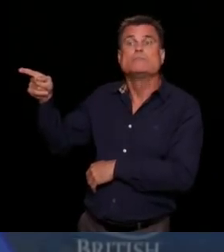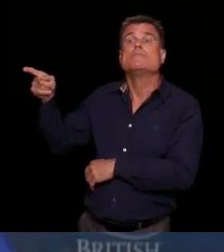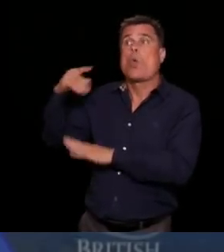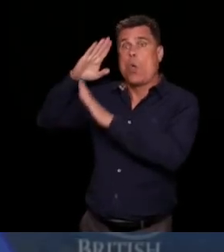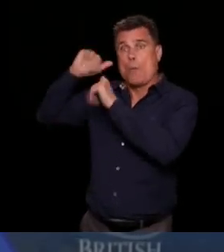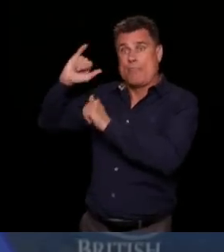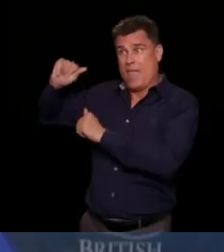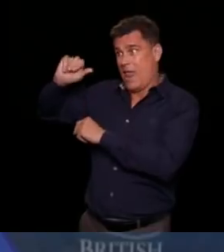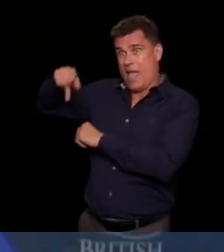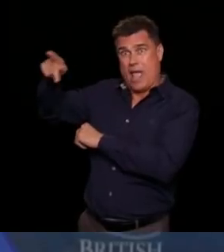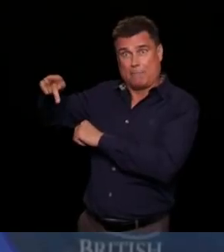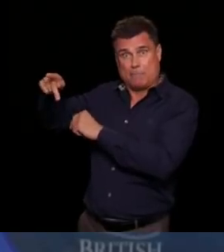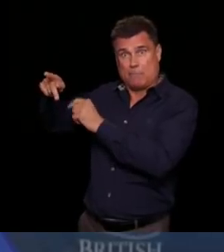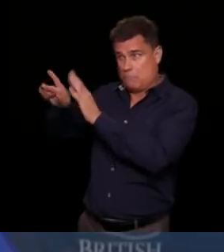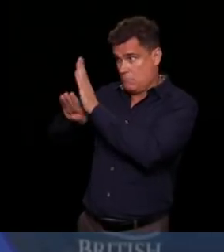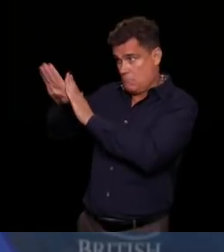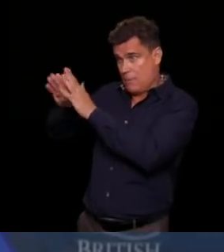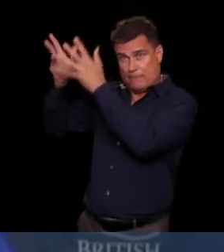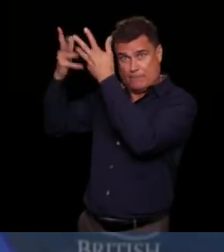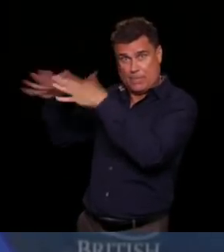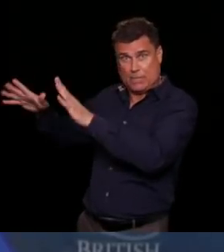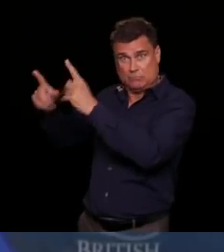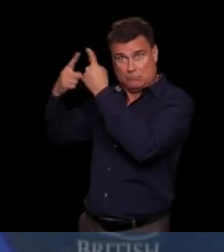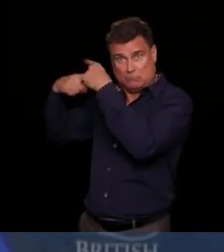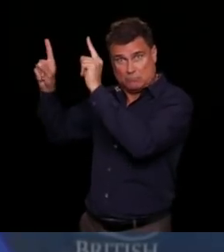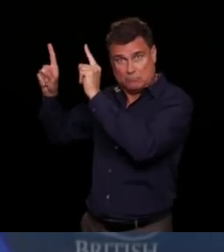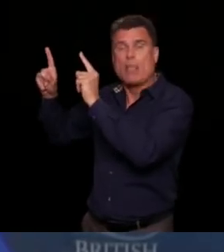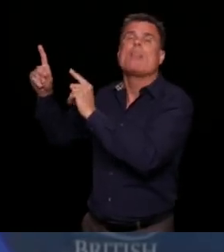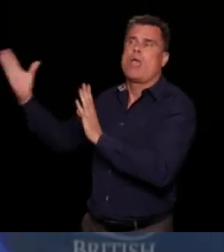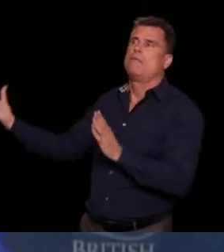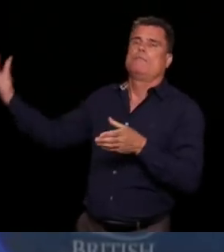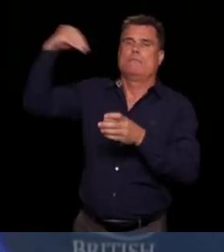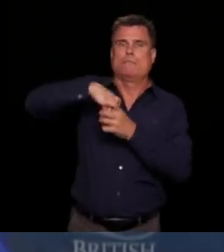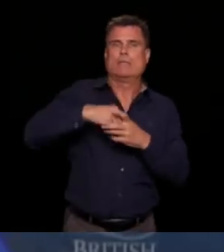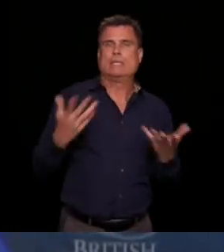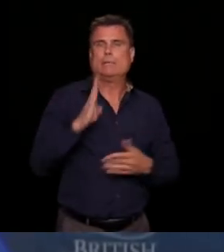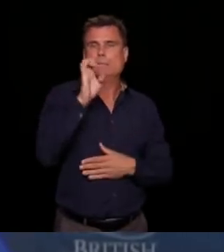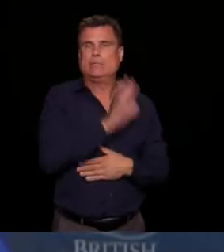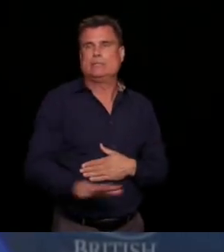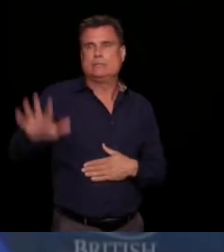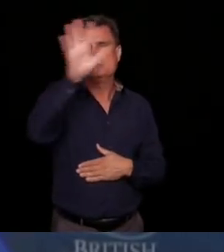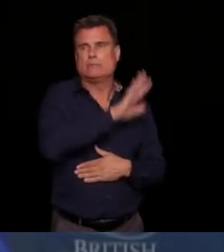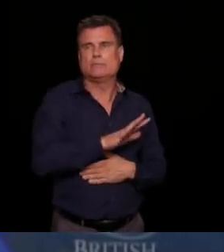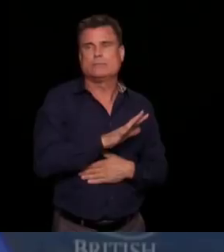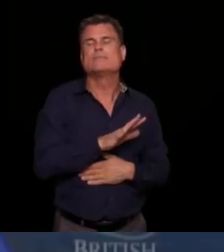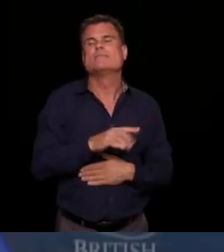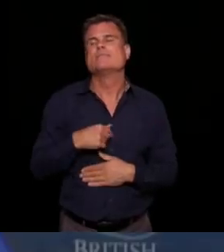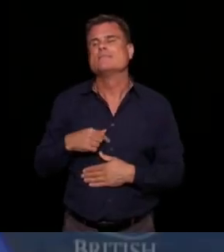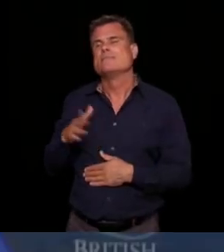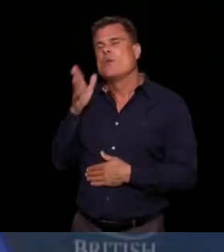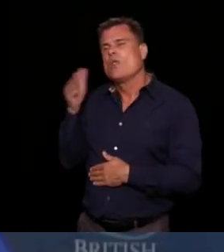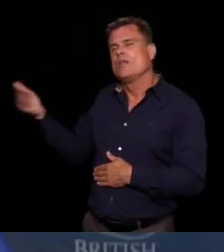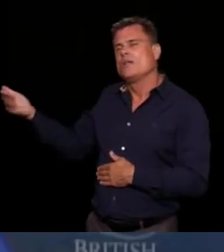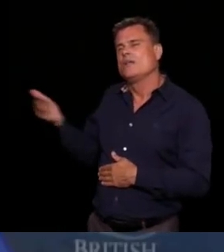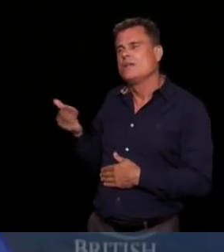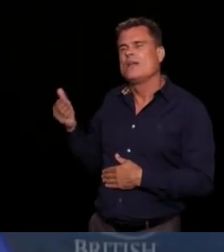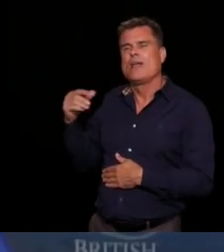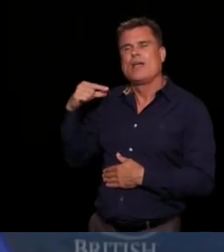to add that to our efforts here in BC. But I'm going to invite Dr. Gustafson, who knows